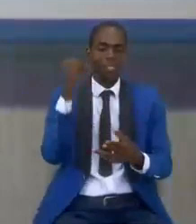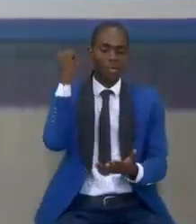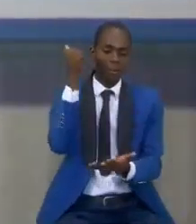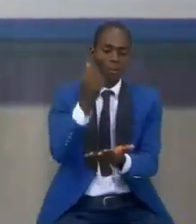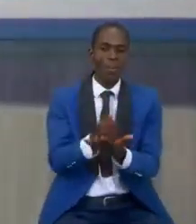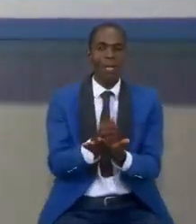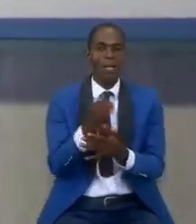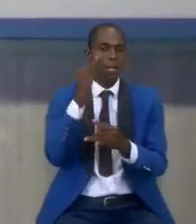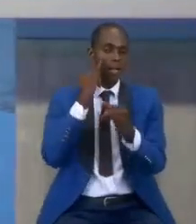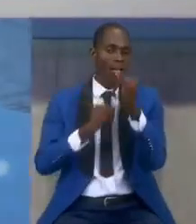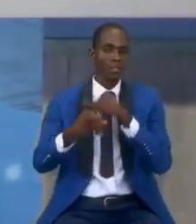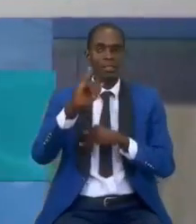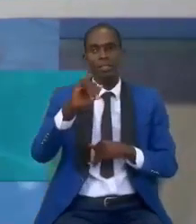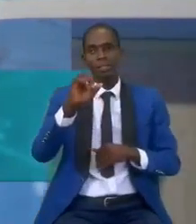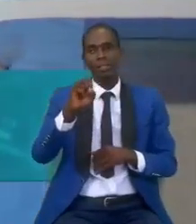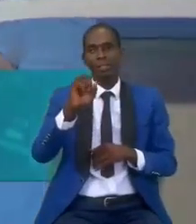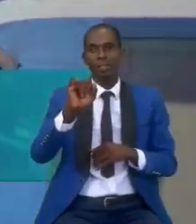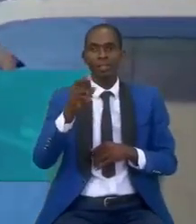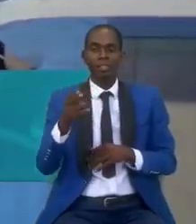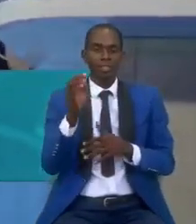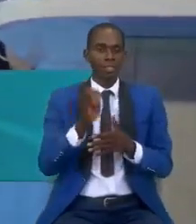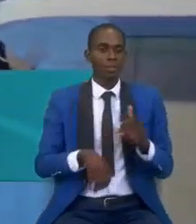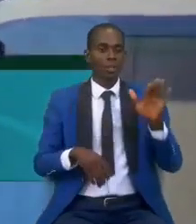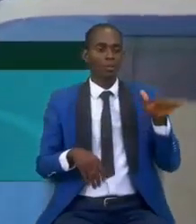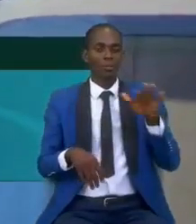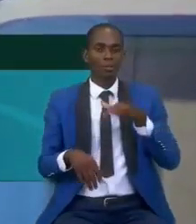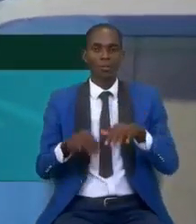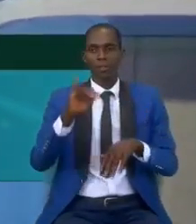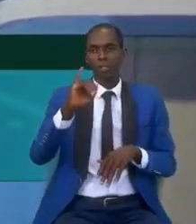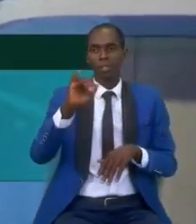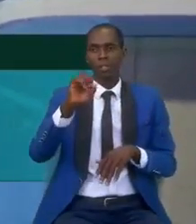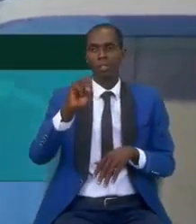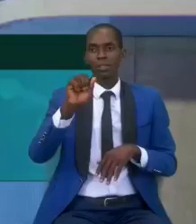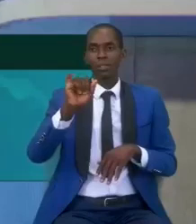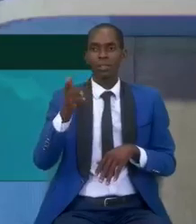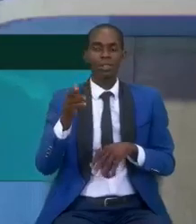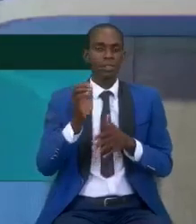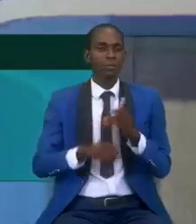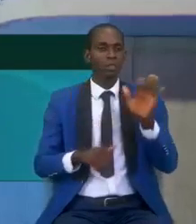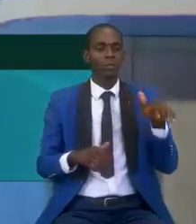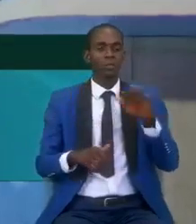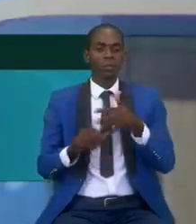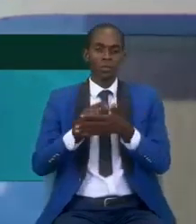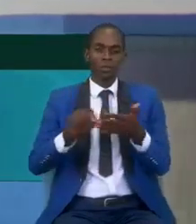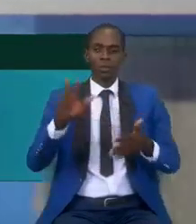Isaiah chapter 55, and I'm reading from verse 3. Isaiah chapter 55, and we're looking at verse 3. In verse 3, it